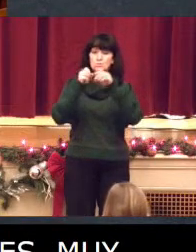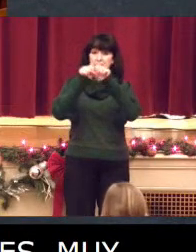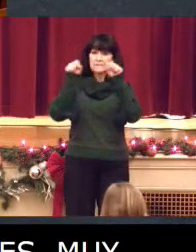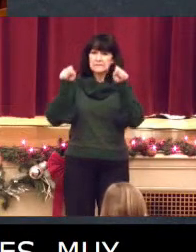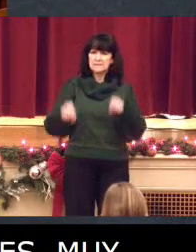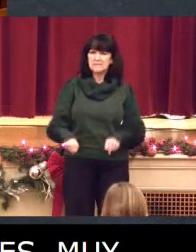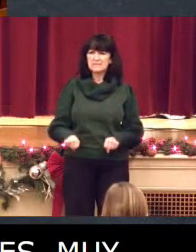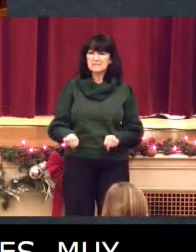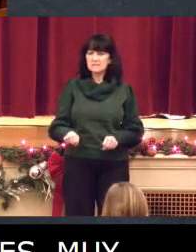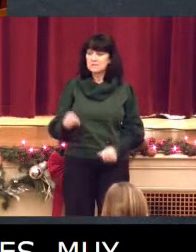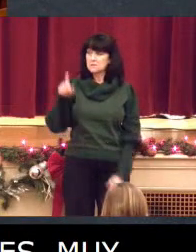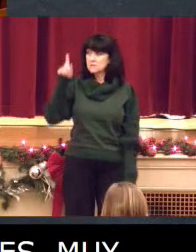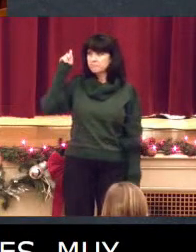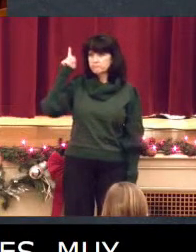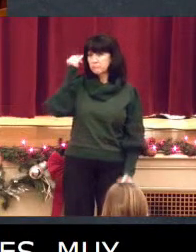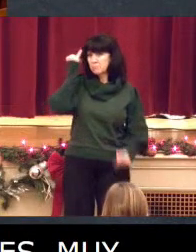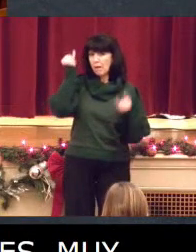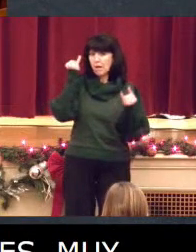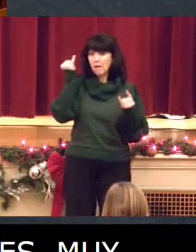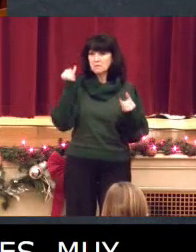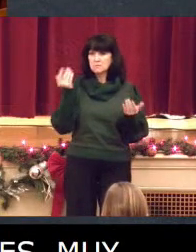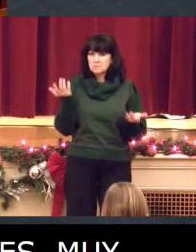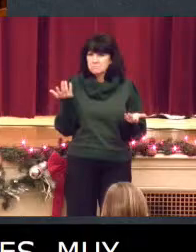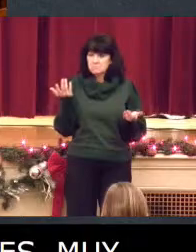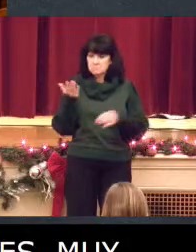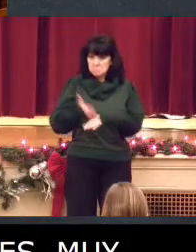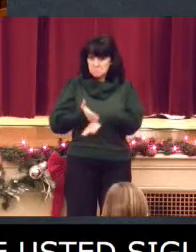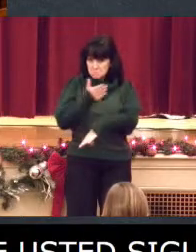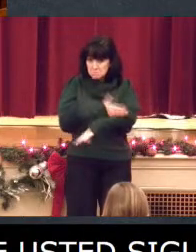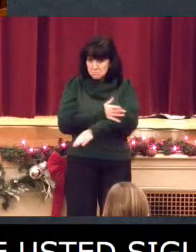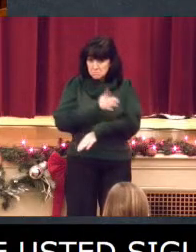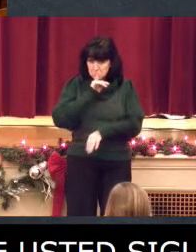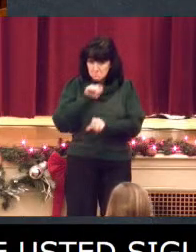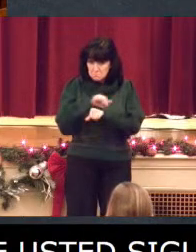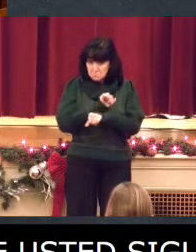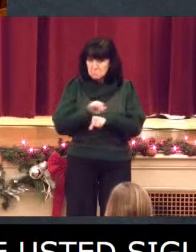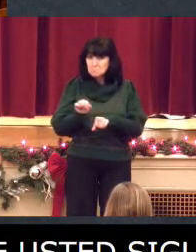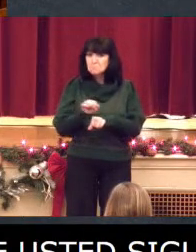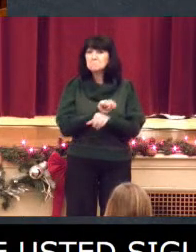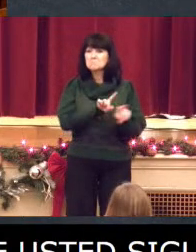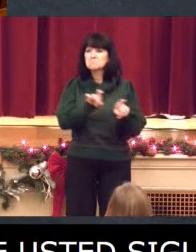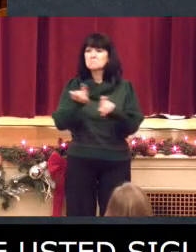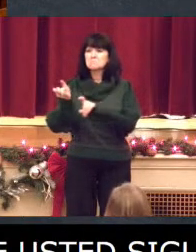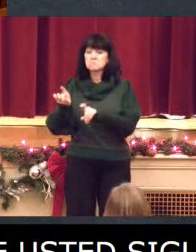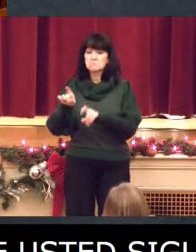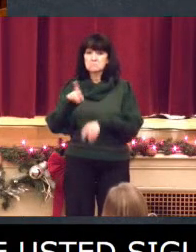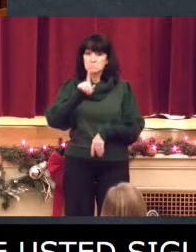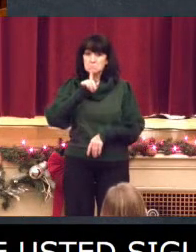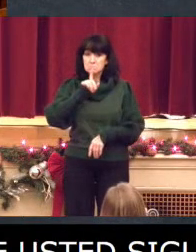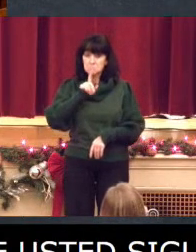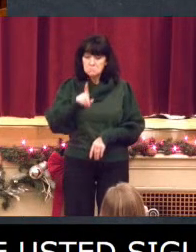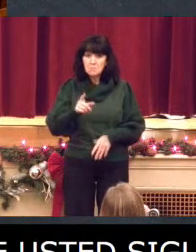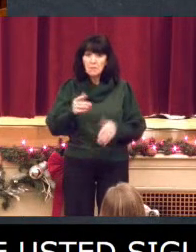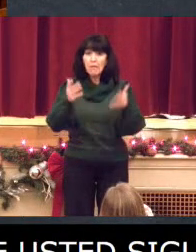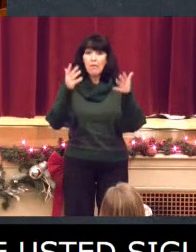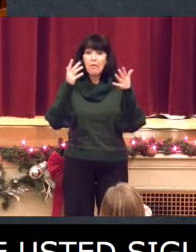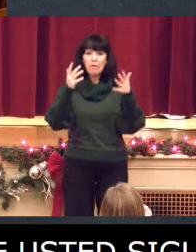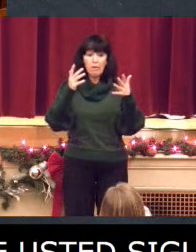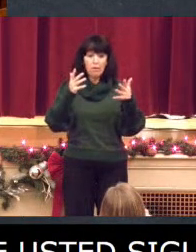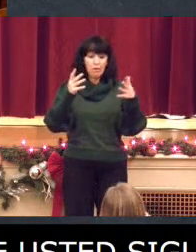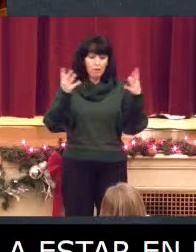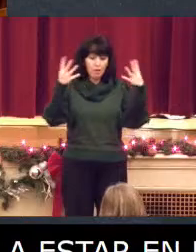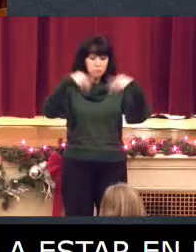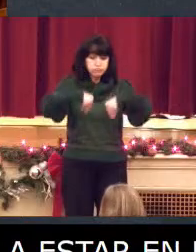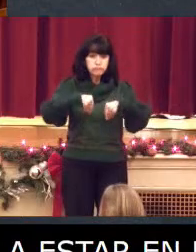to make a difference? Like, is it really going to be hands-on? Are they really going to care about the kids at this